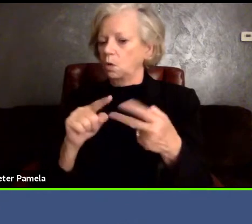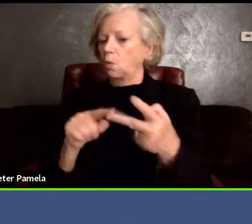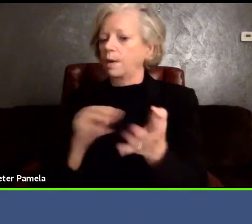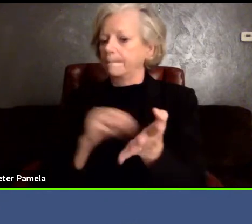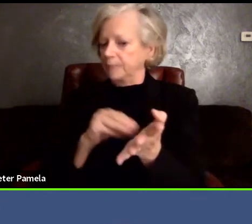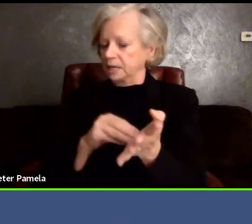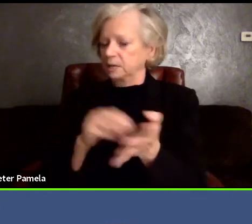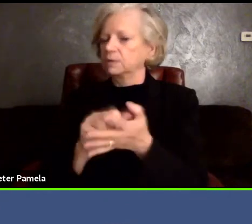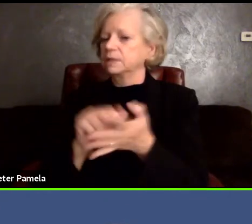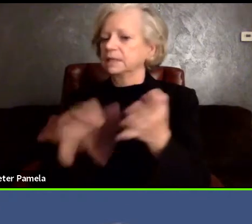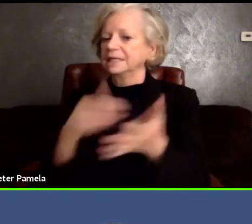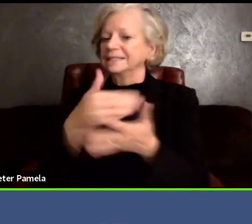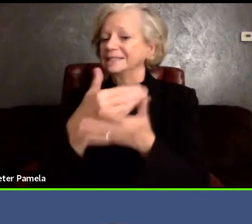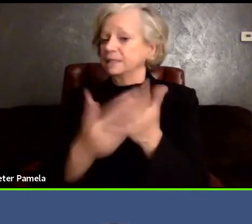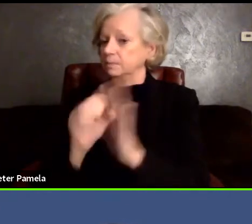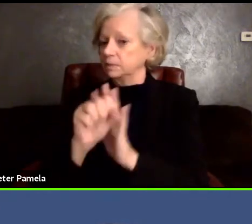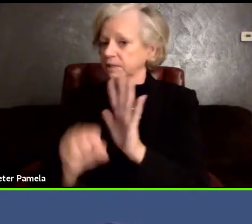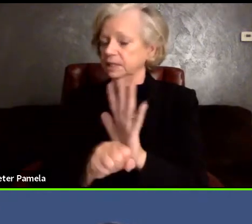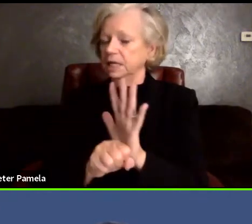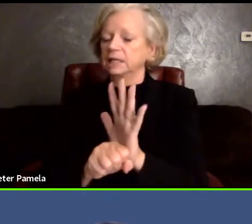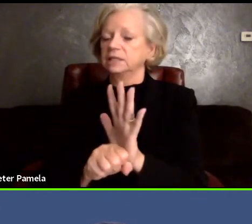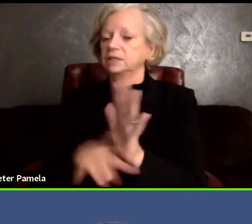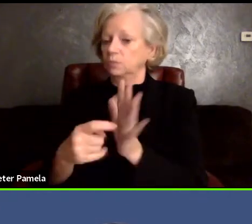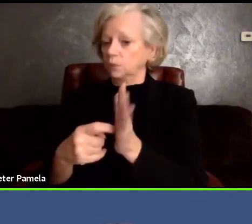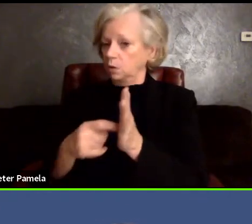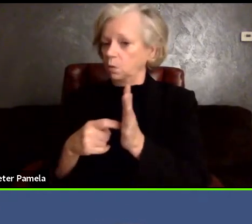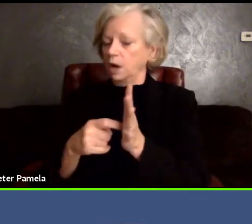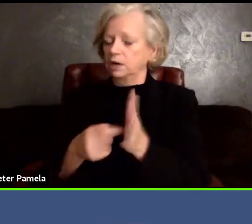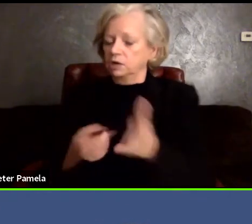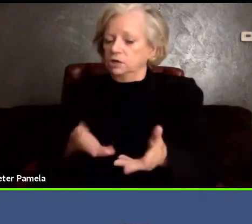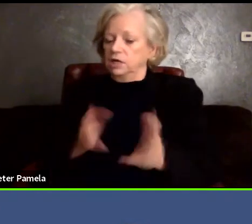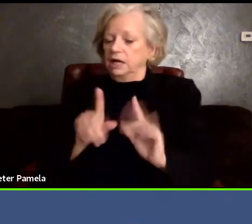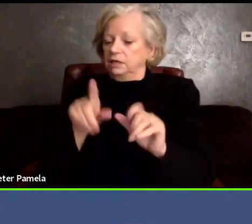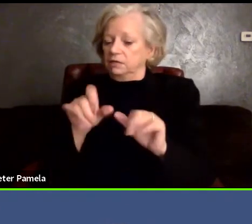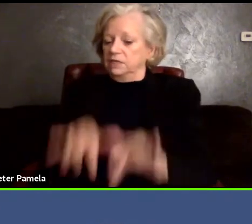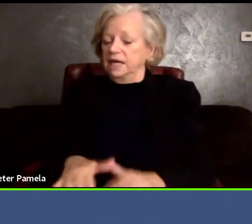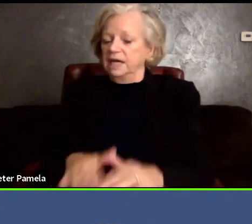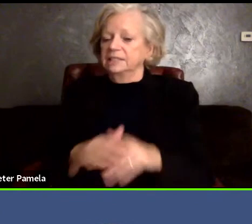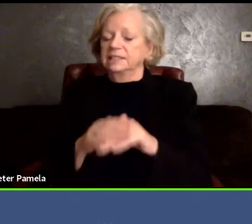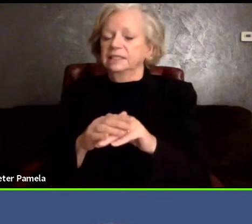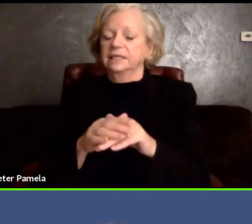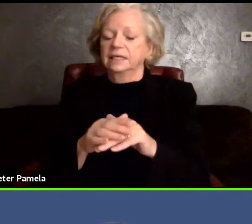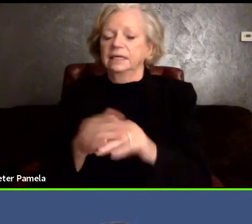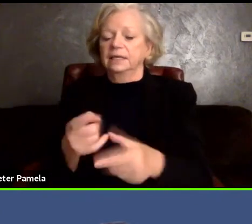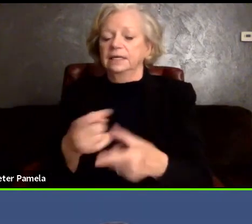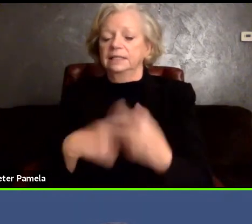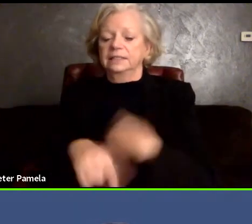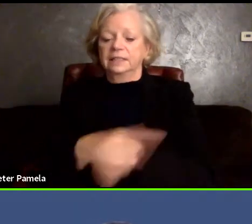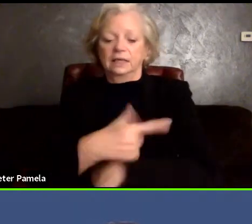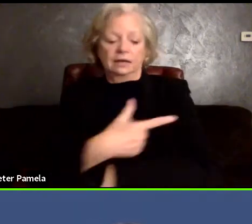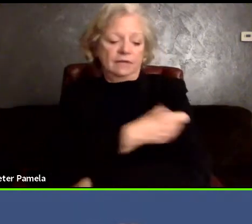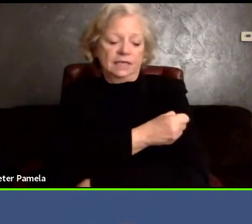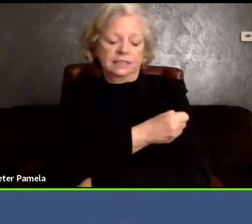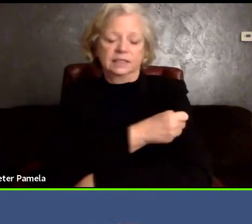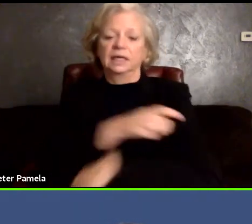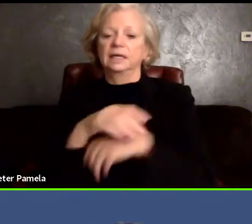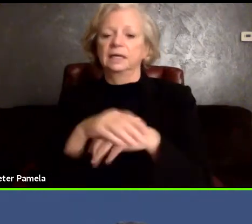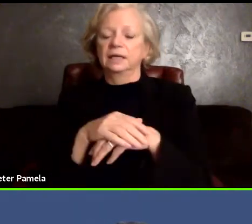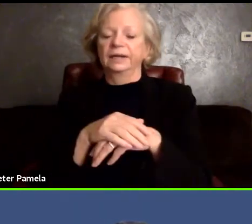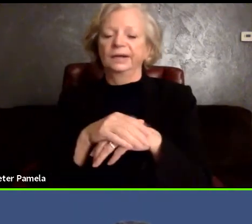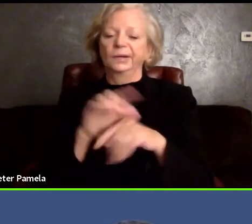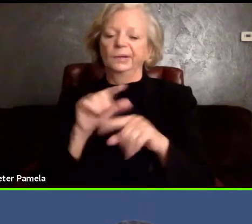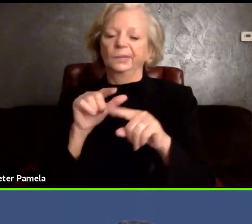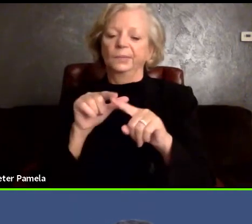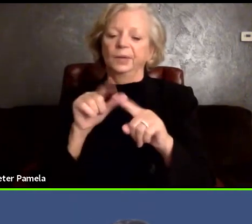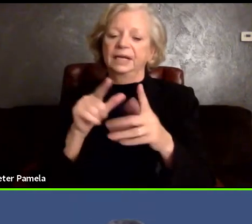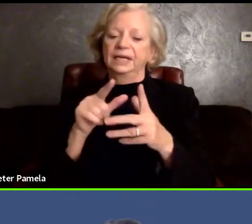vaccine requirements also allow you to test instead of being vaccinated. So, in that case, the